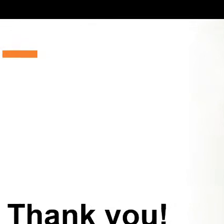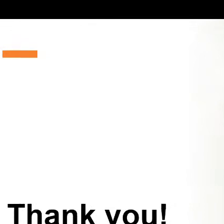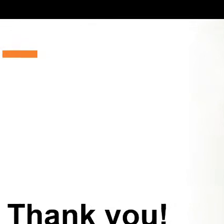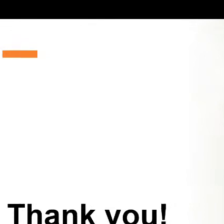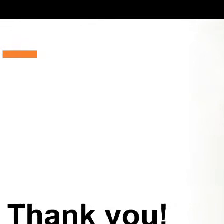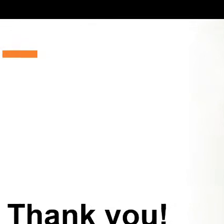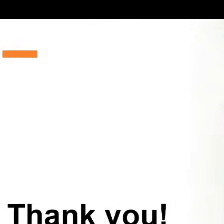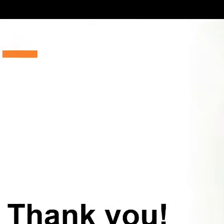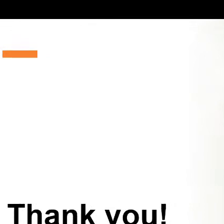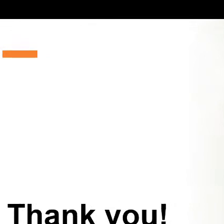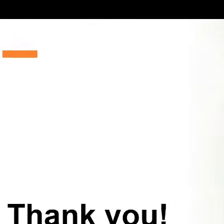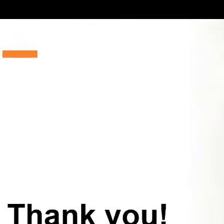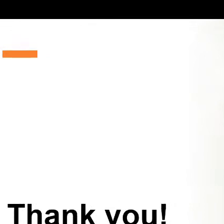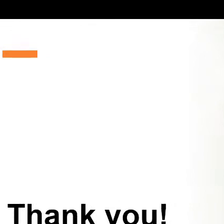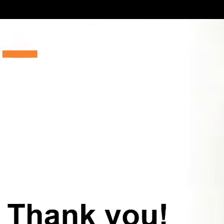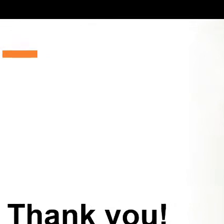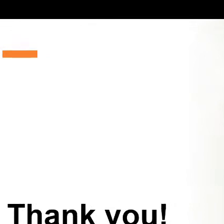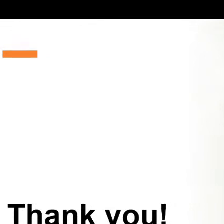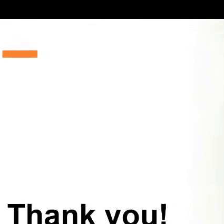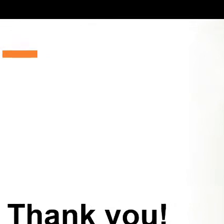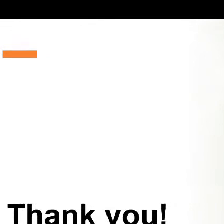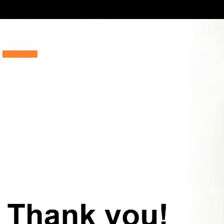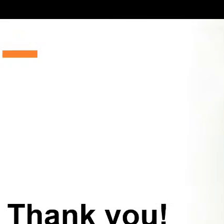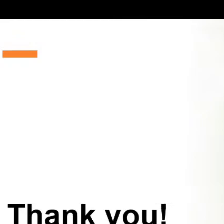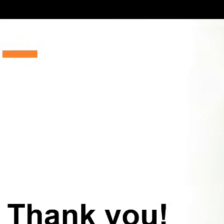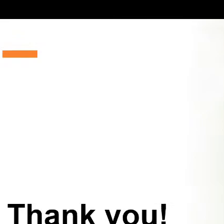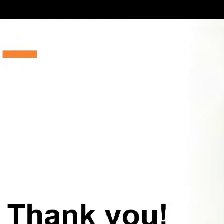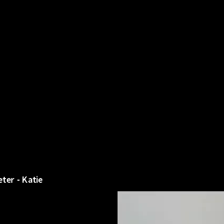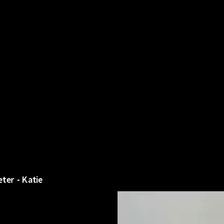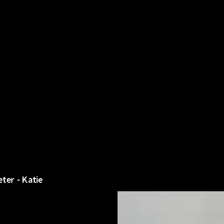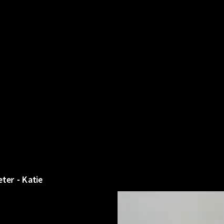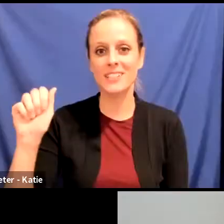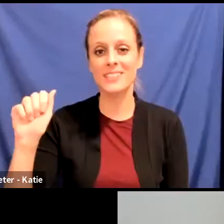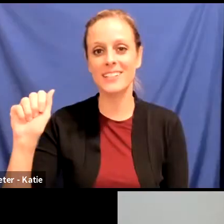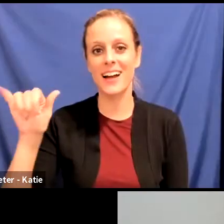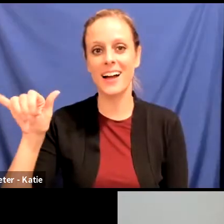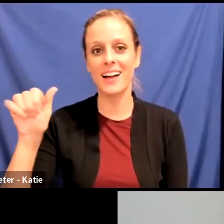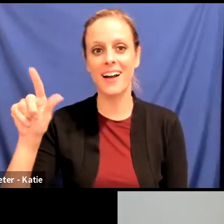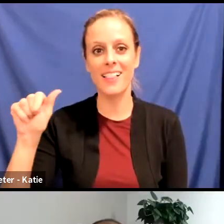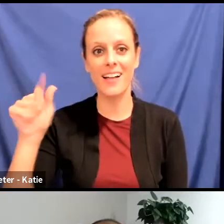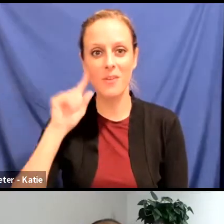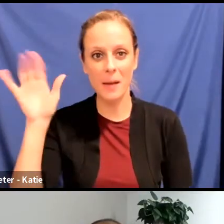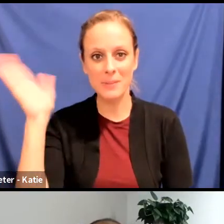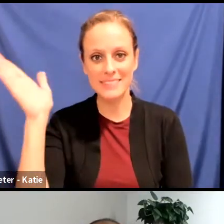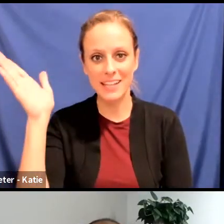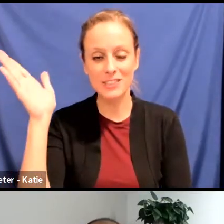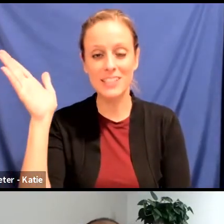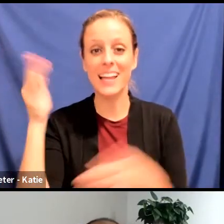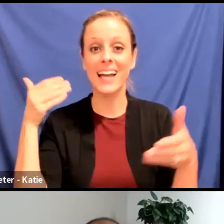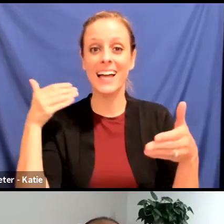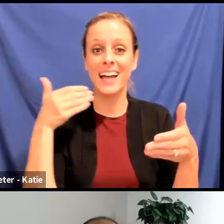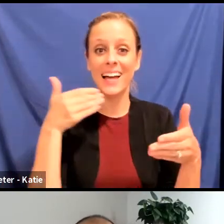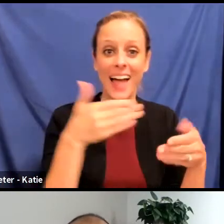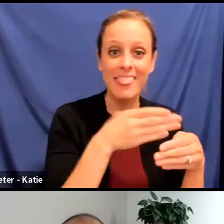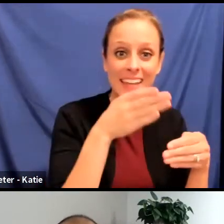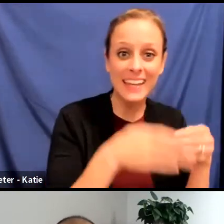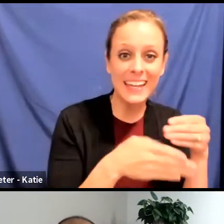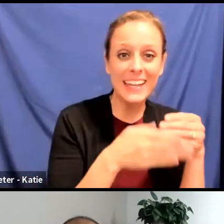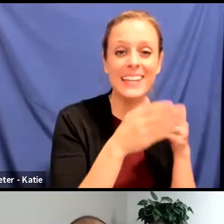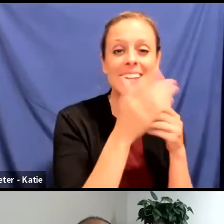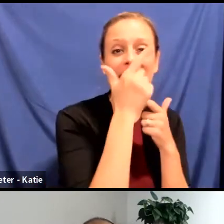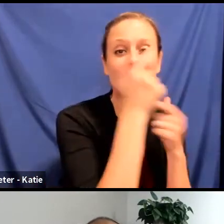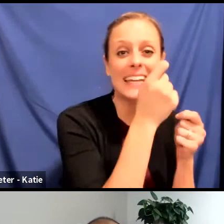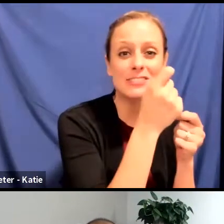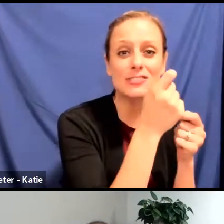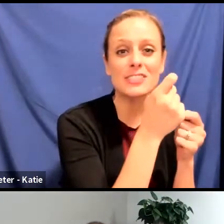thank you so much, Dr. George Ayala, for that presentation. It got really interesting towards the end, and I know people might have